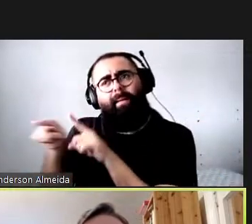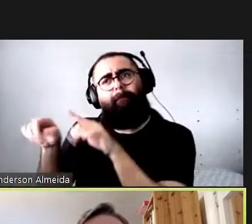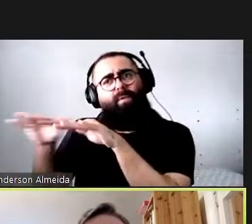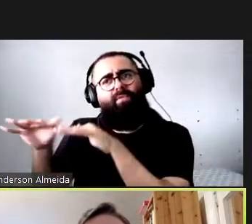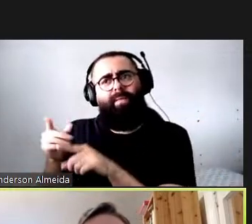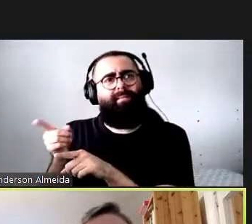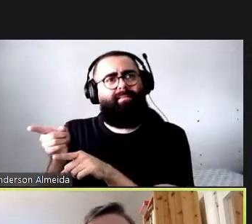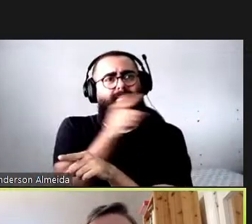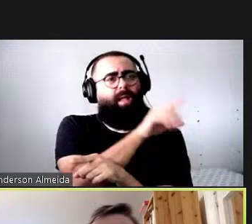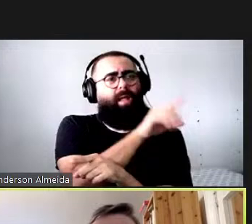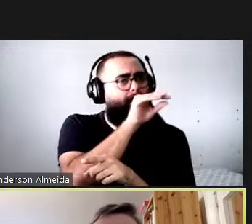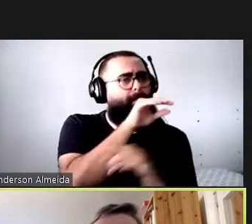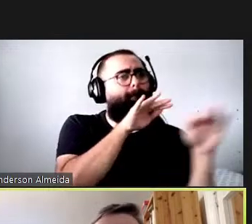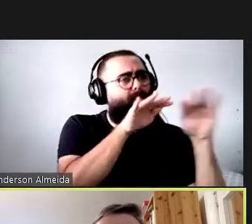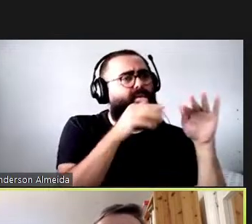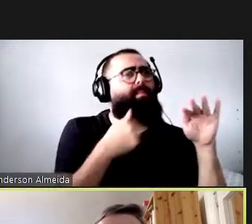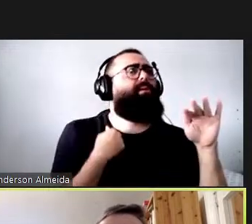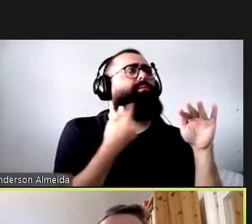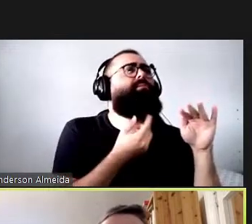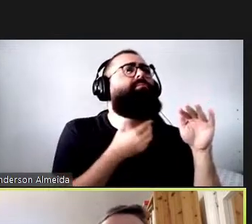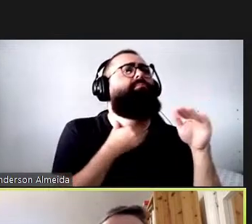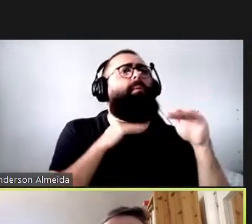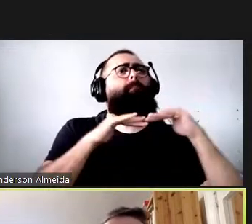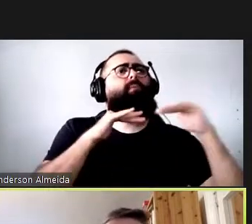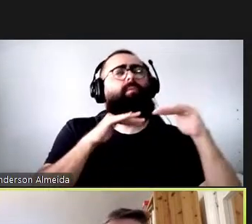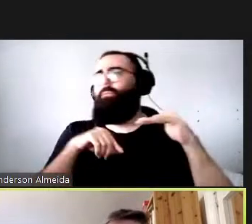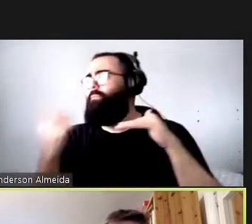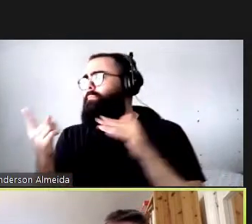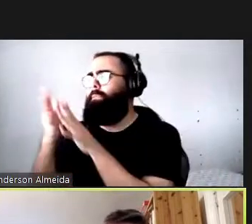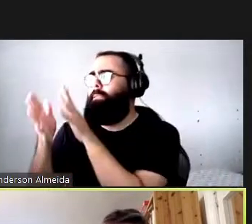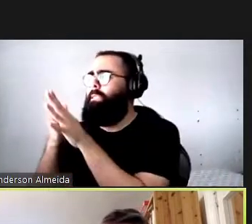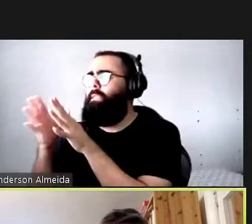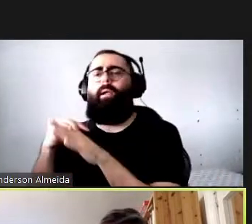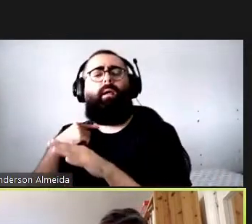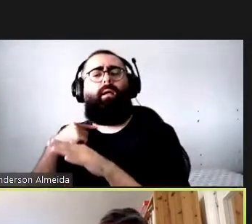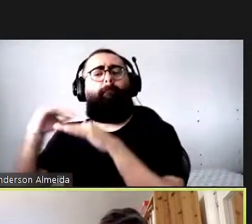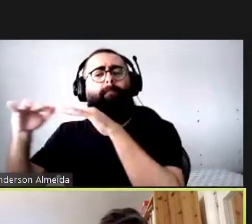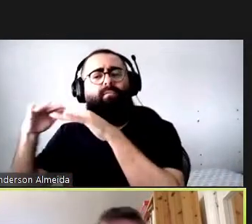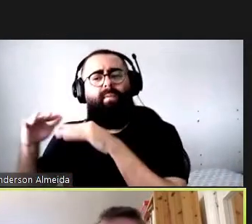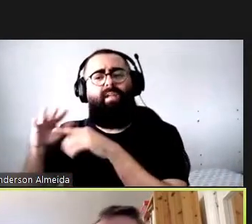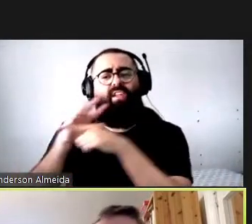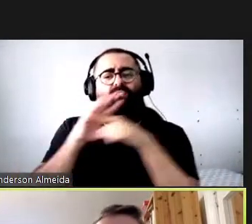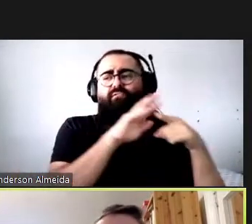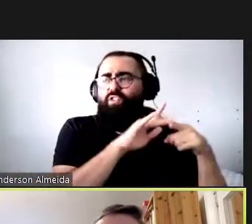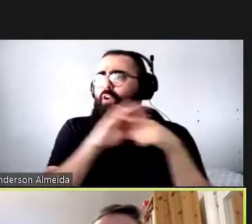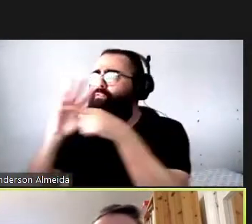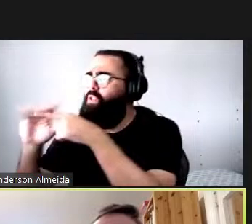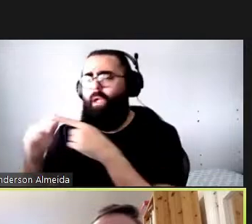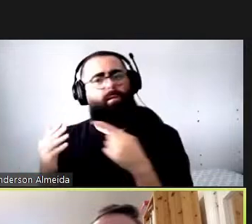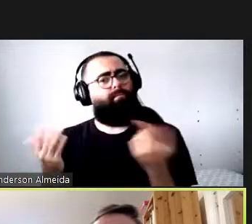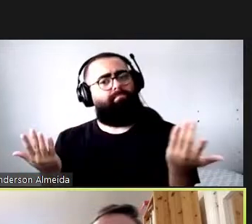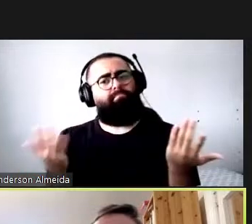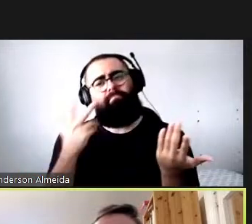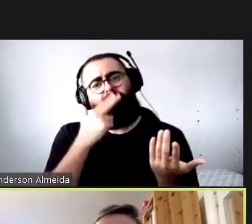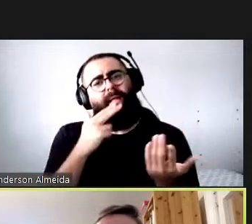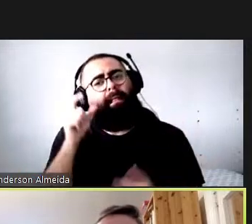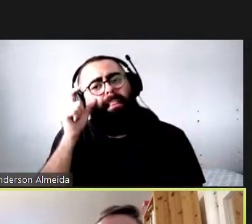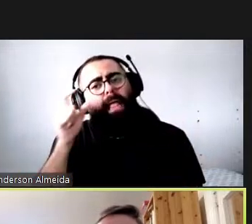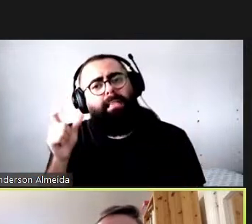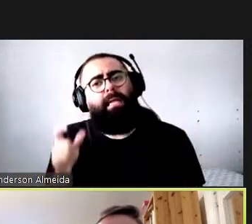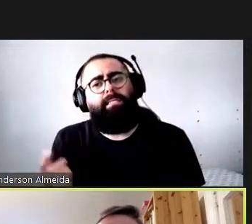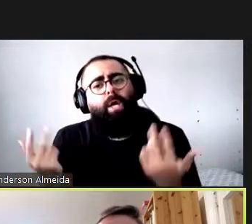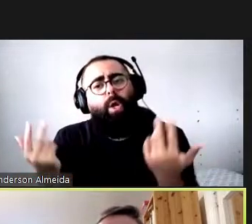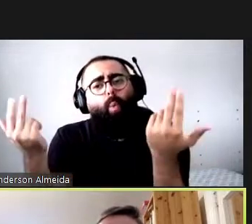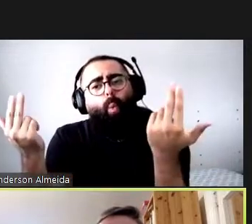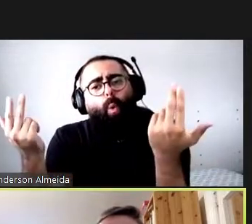nice thing, for me at least, about using articulatory phonology as a framework is that